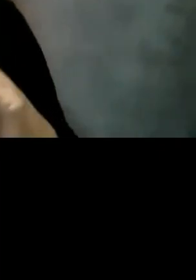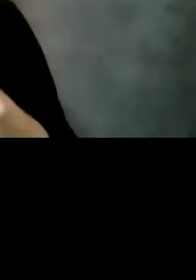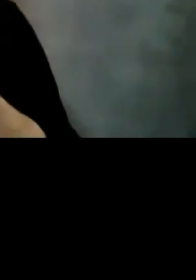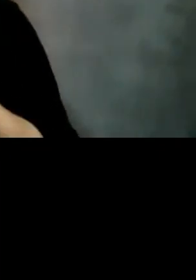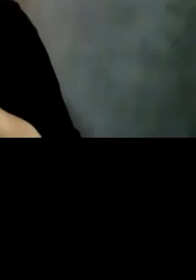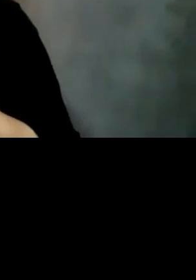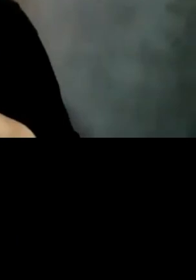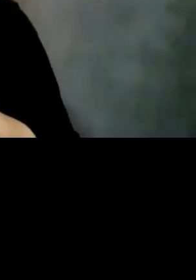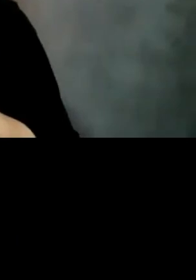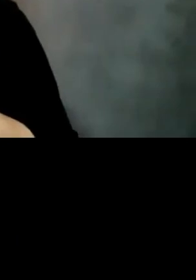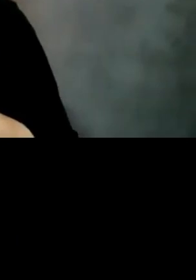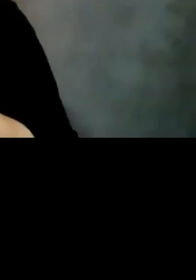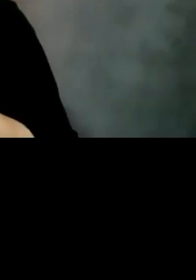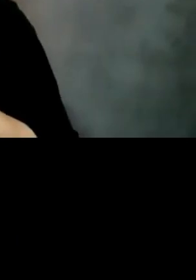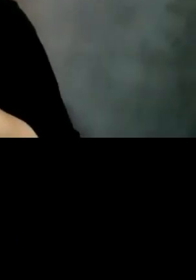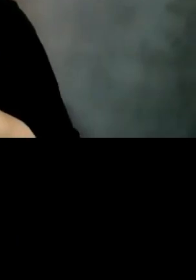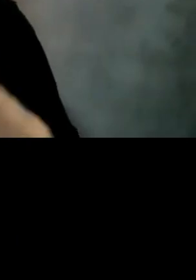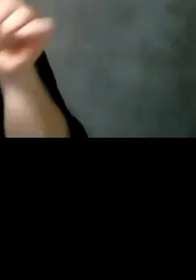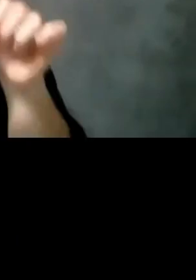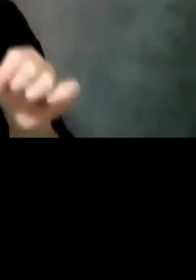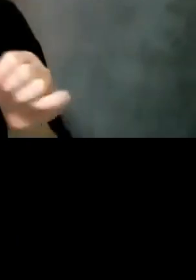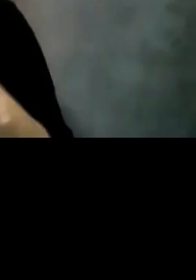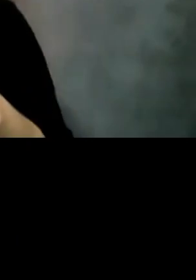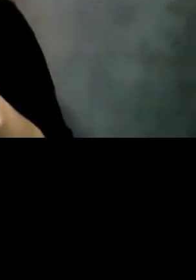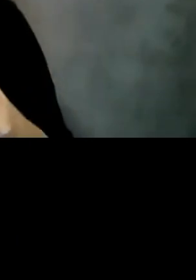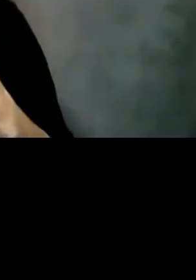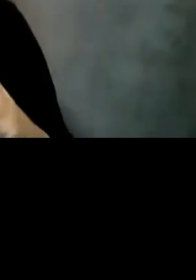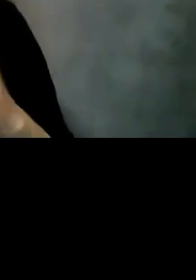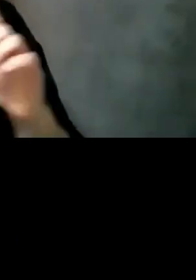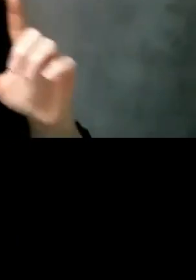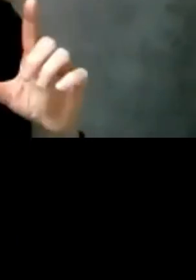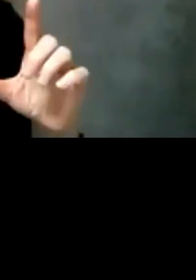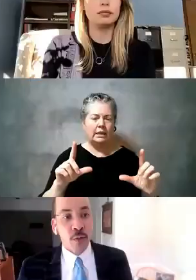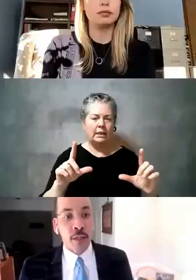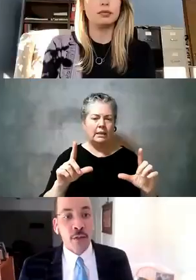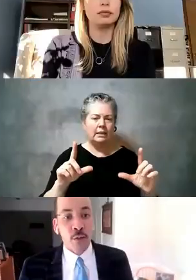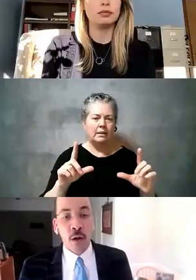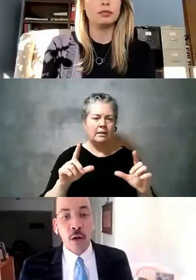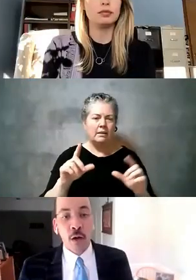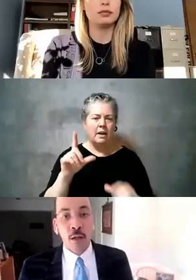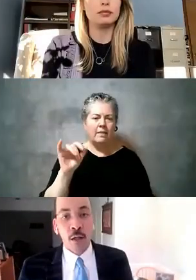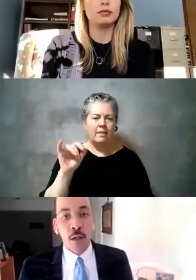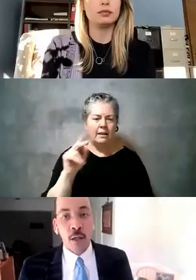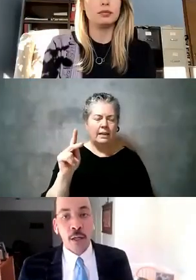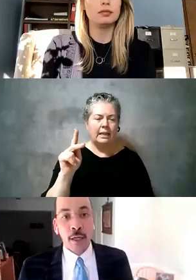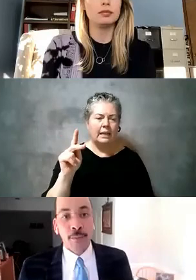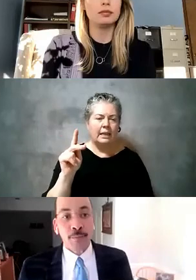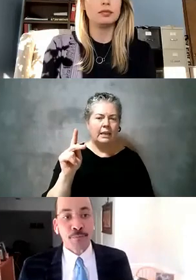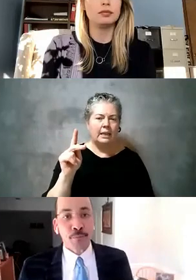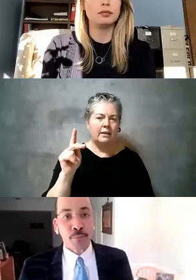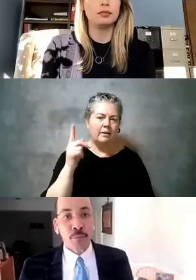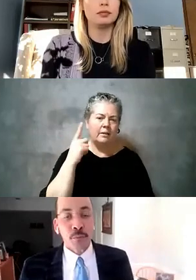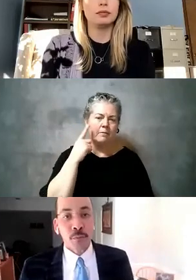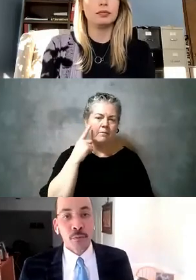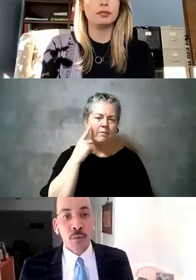4:15? I'm going to share my screen here and the link to our